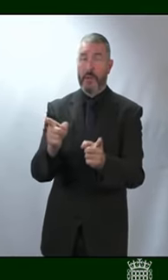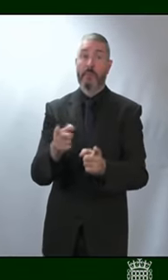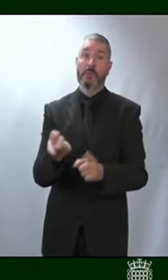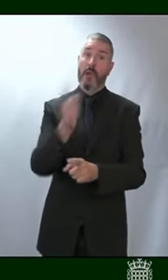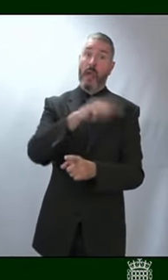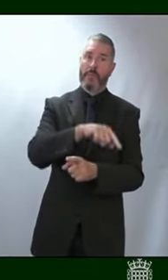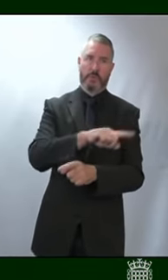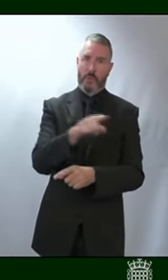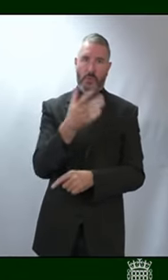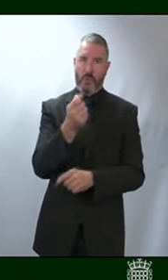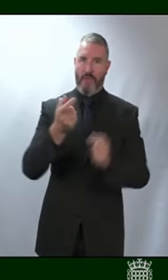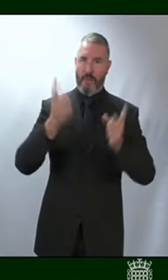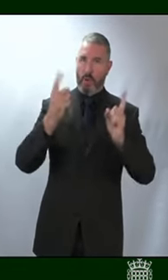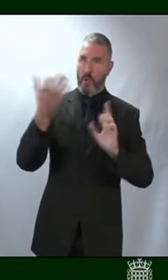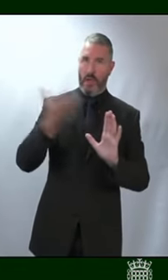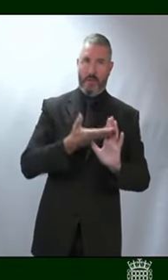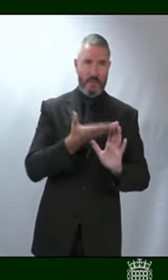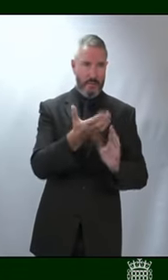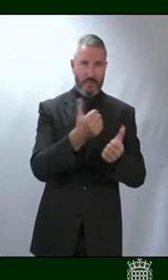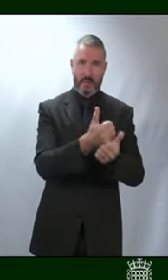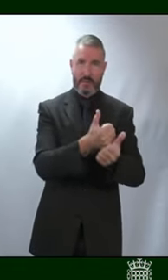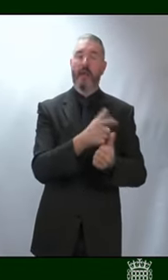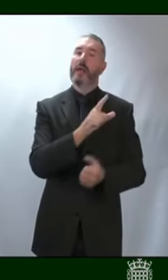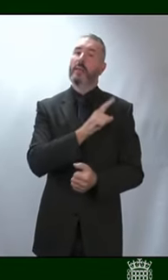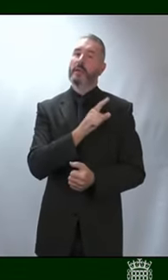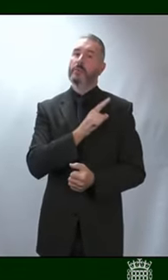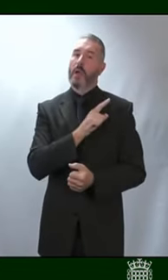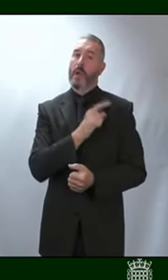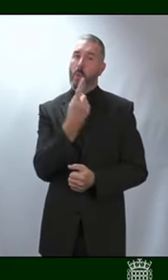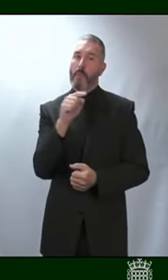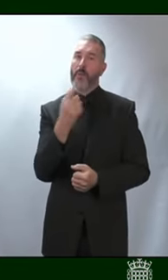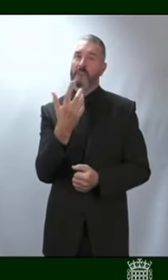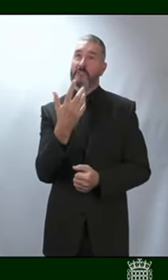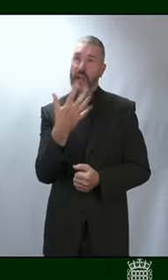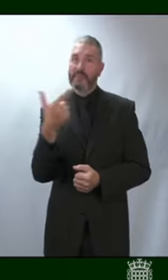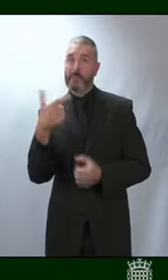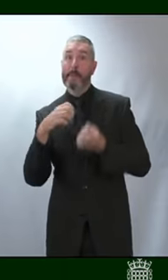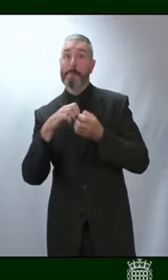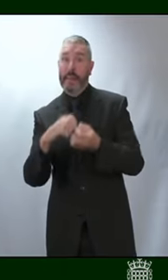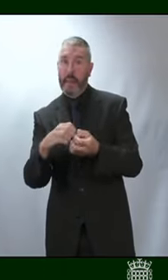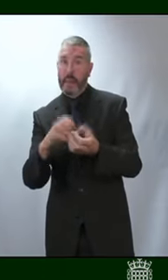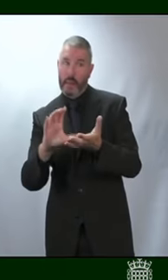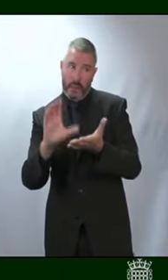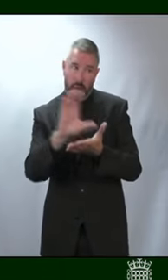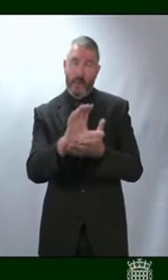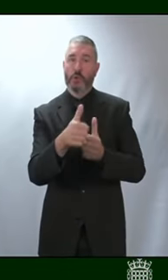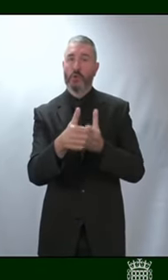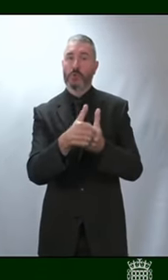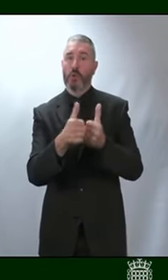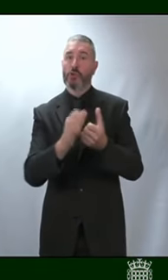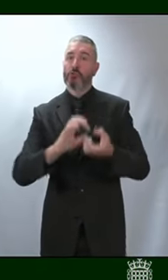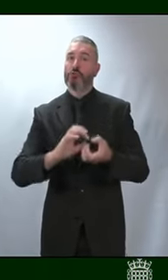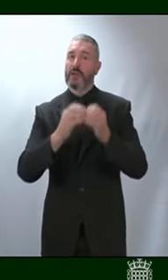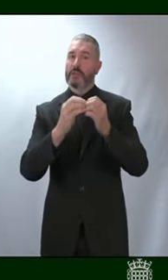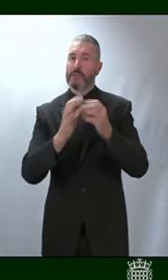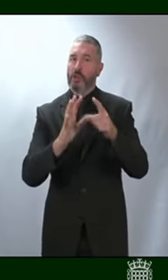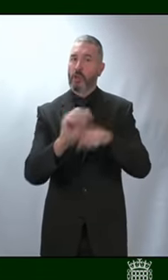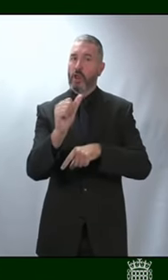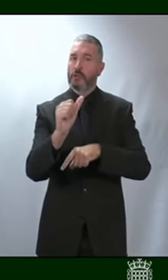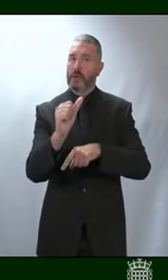don't have employment of that kind. That's why we have given them 1.57 billion to support the creative culture media